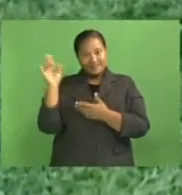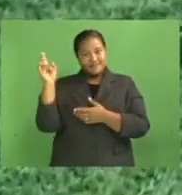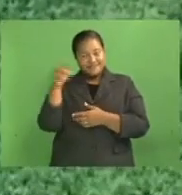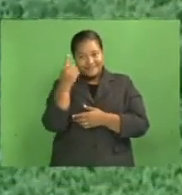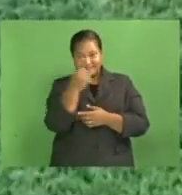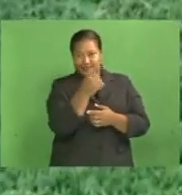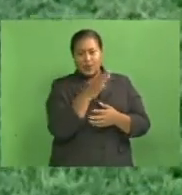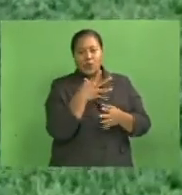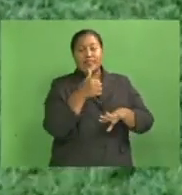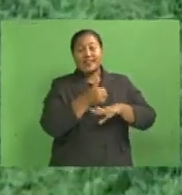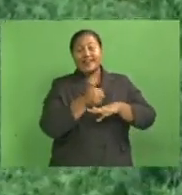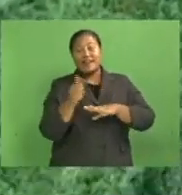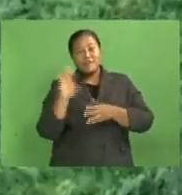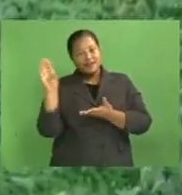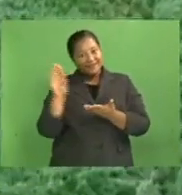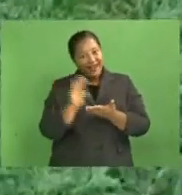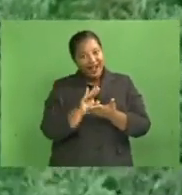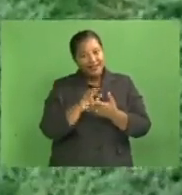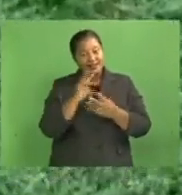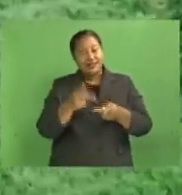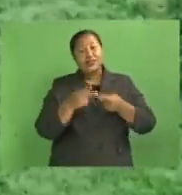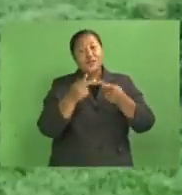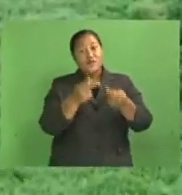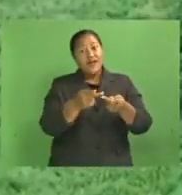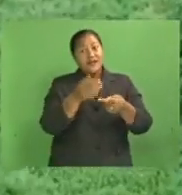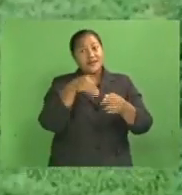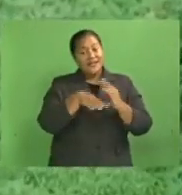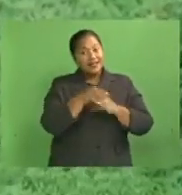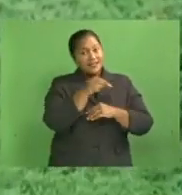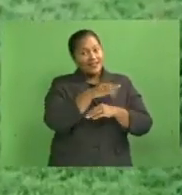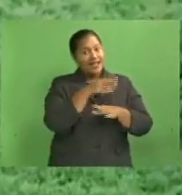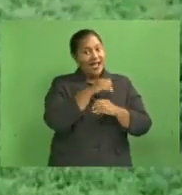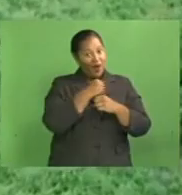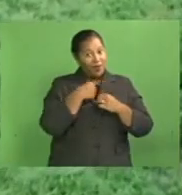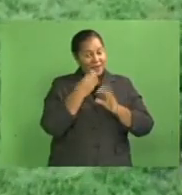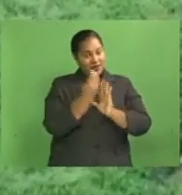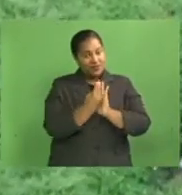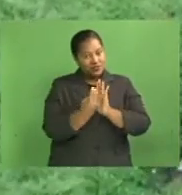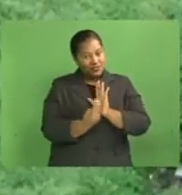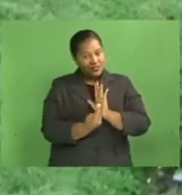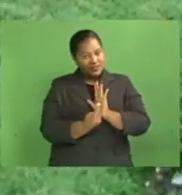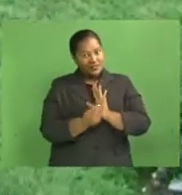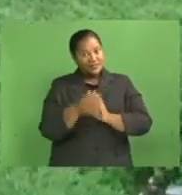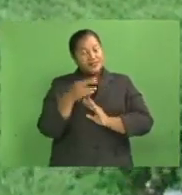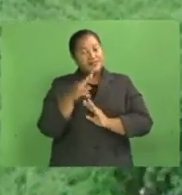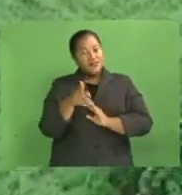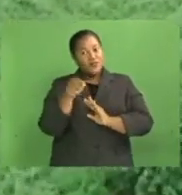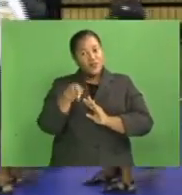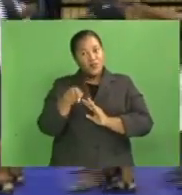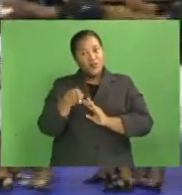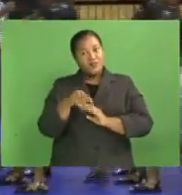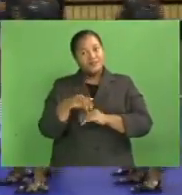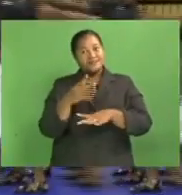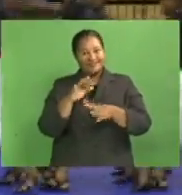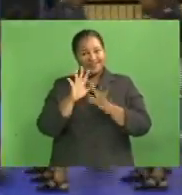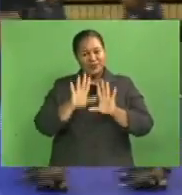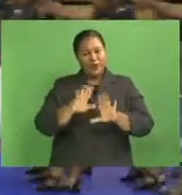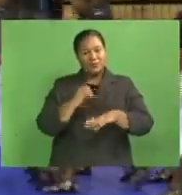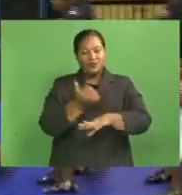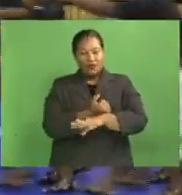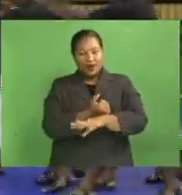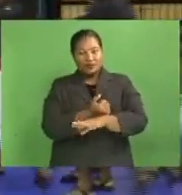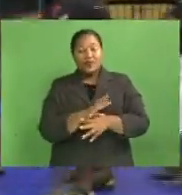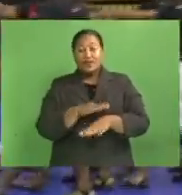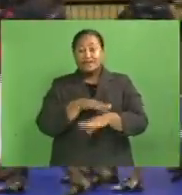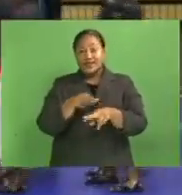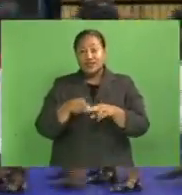with government funds that was provided in the running budget for the fight against drugs. The Fiji Police Force